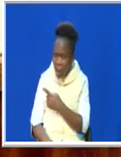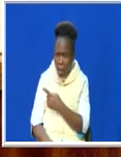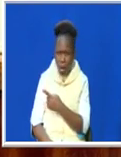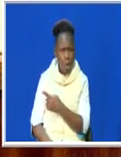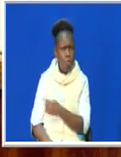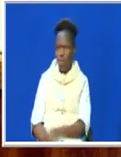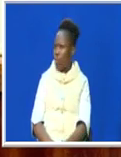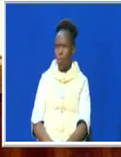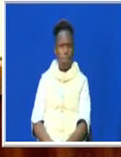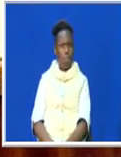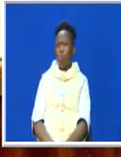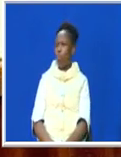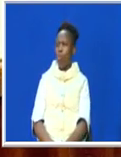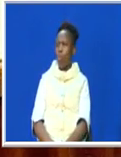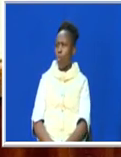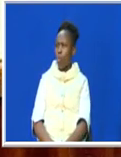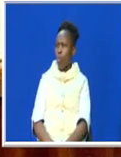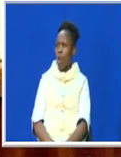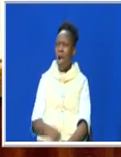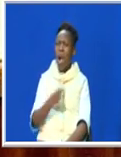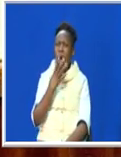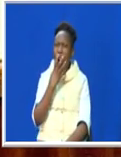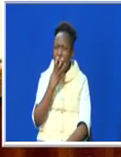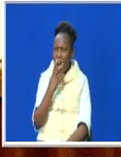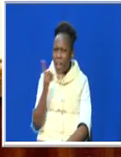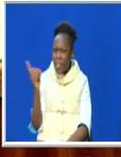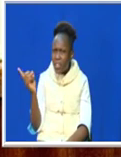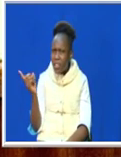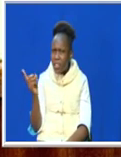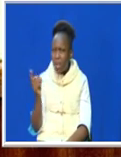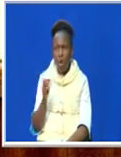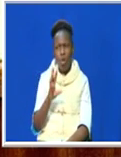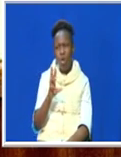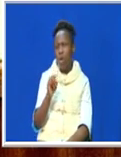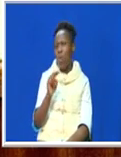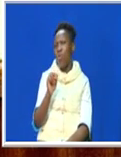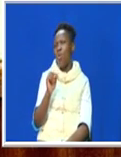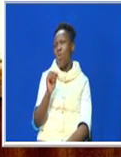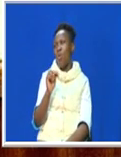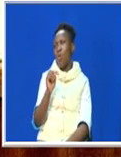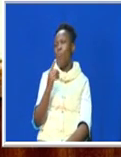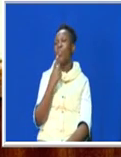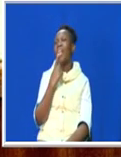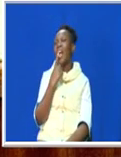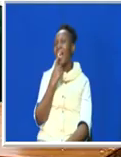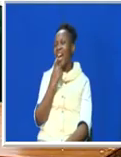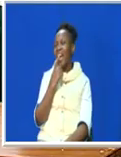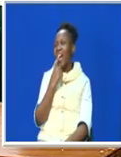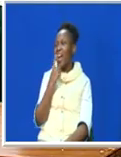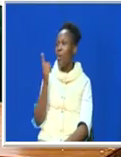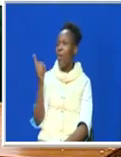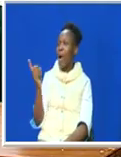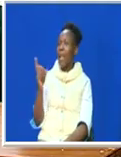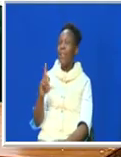No. Could it be the orange bottle? No, my Lana. The white